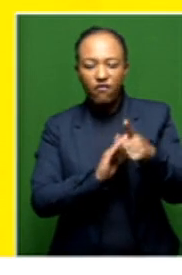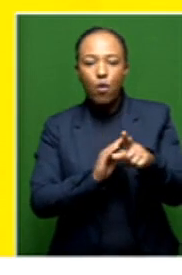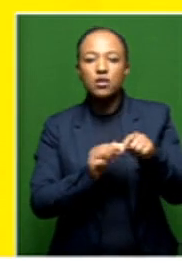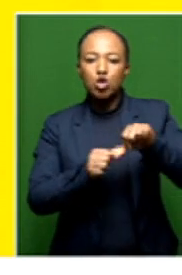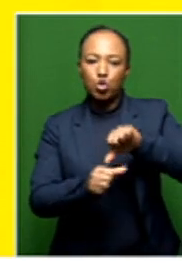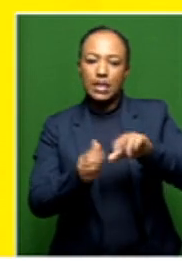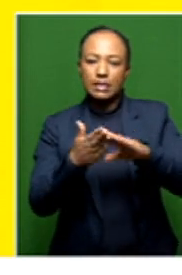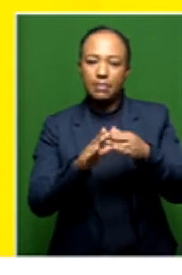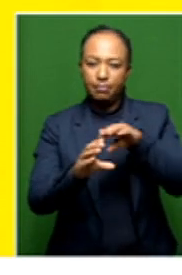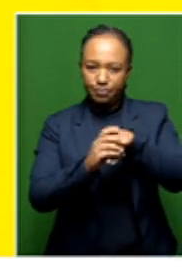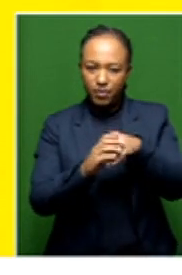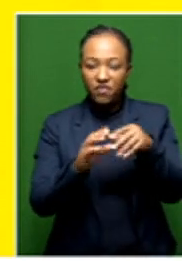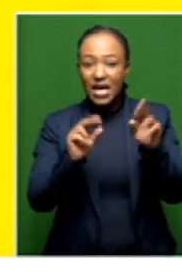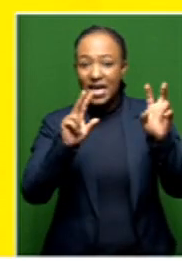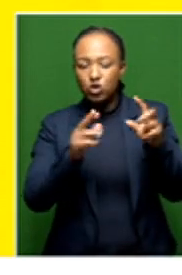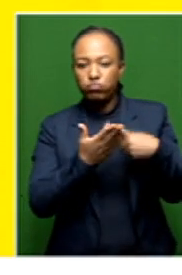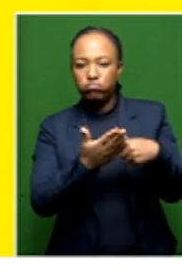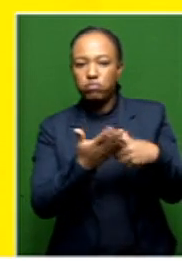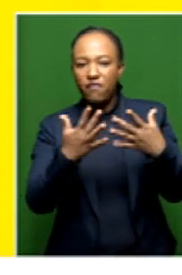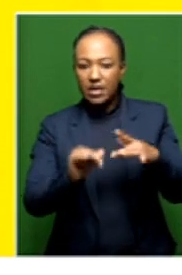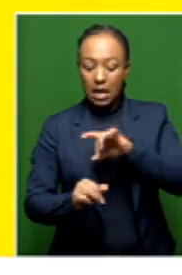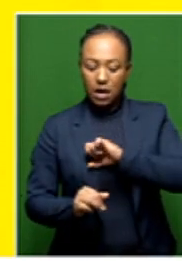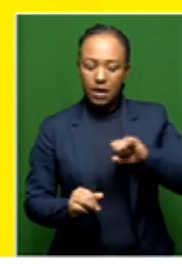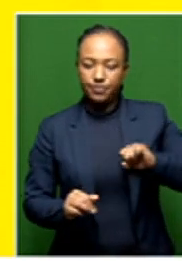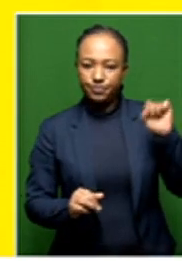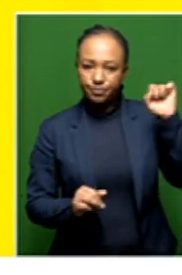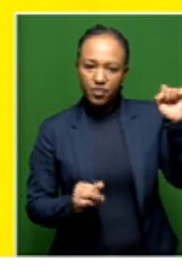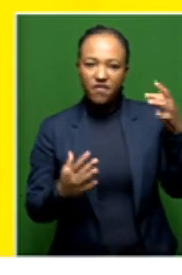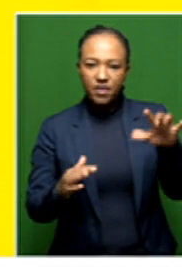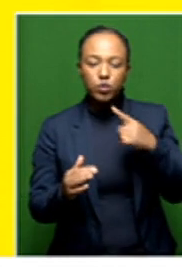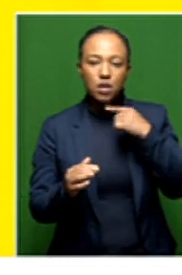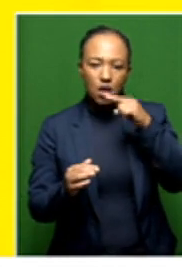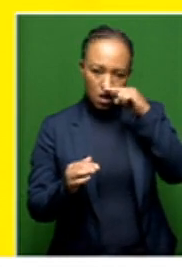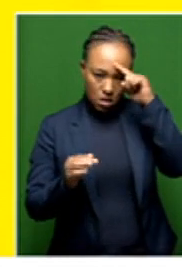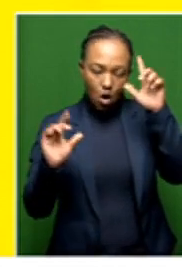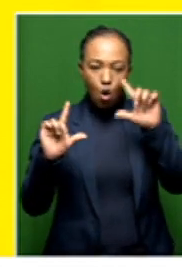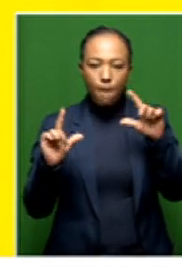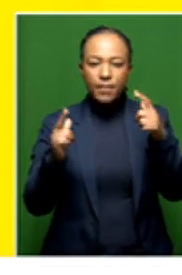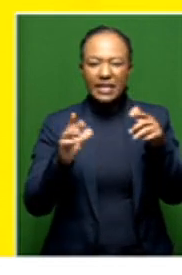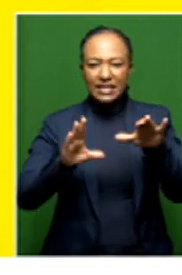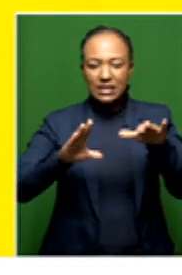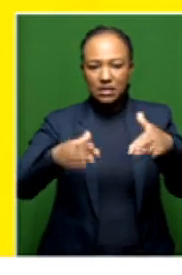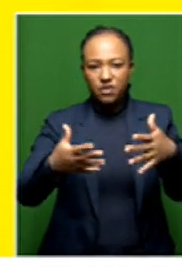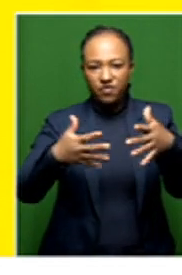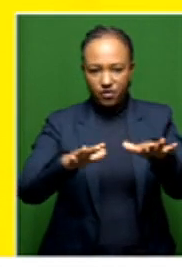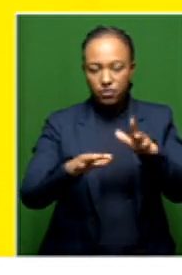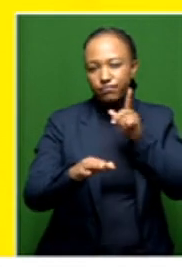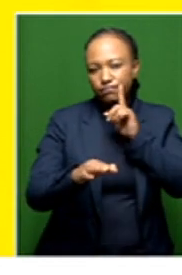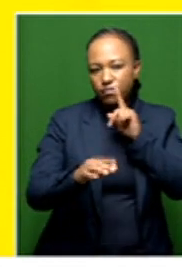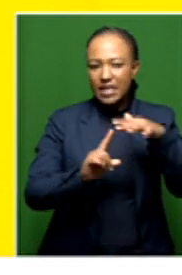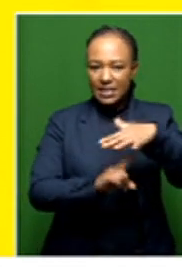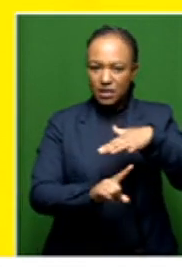socialism. Now, among the matters discussed, Cosatu says that the Central Committee looked into the national political situation, the